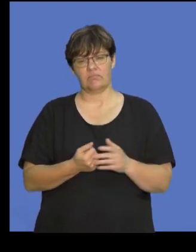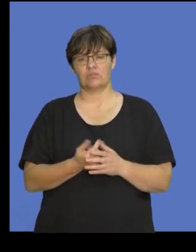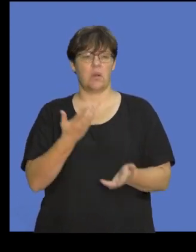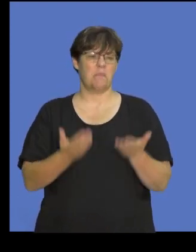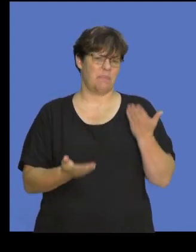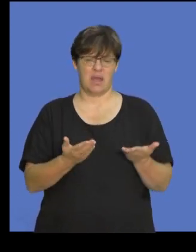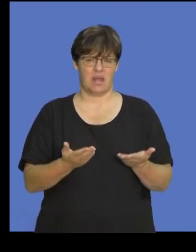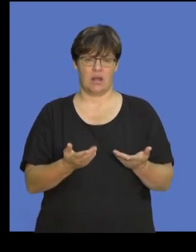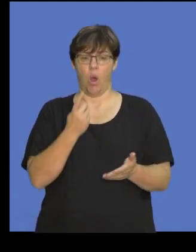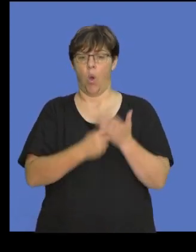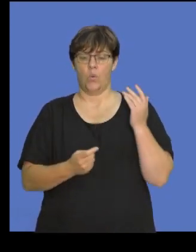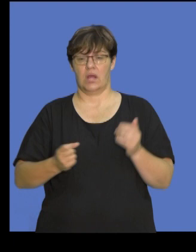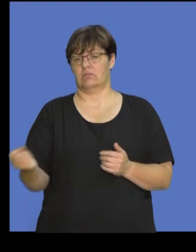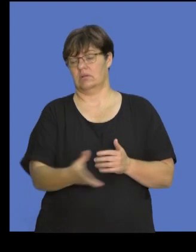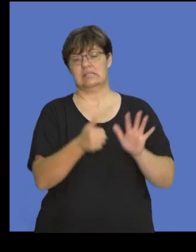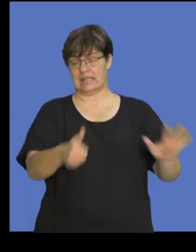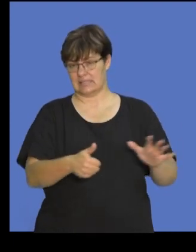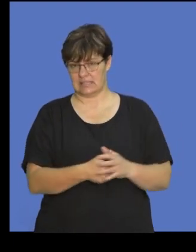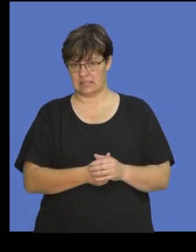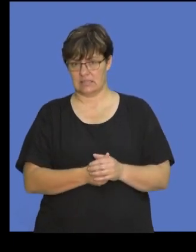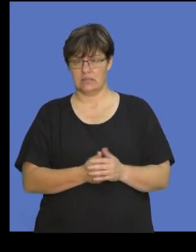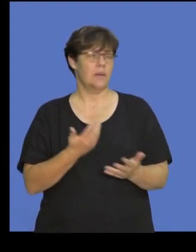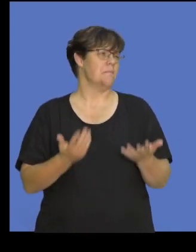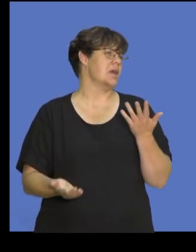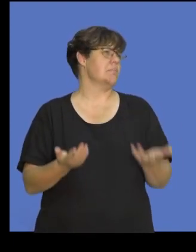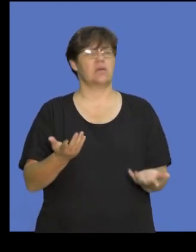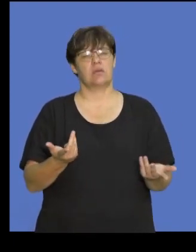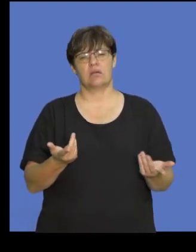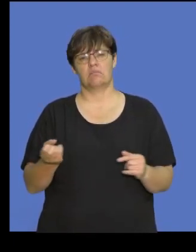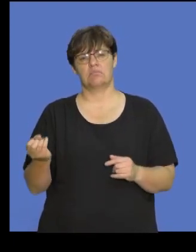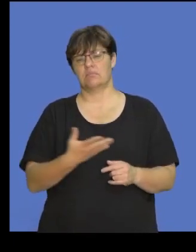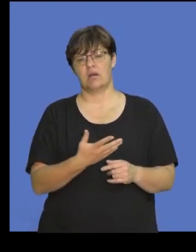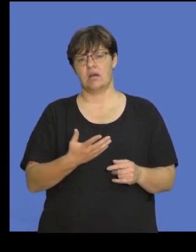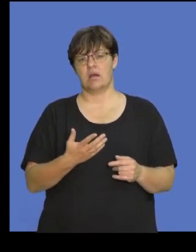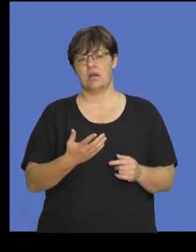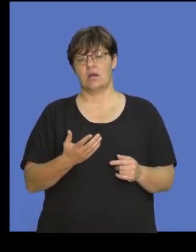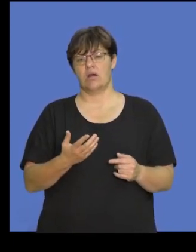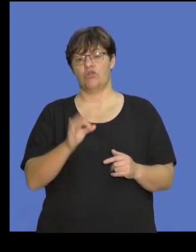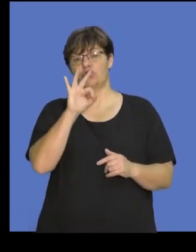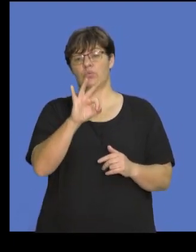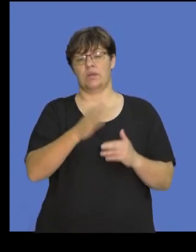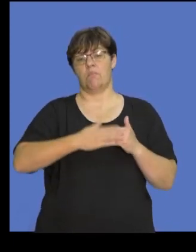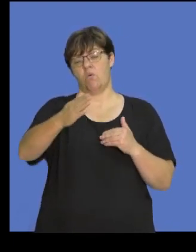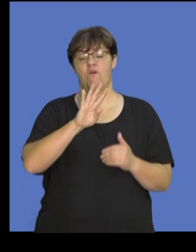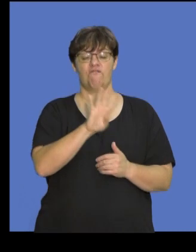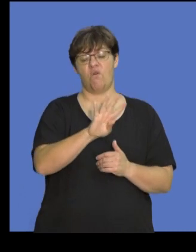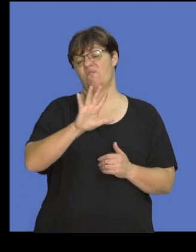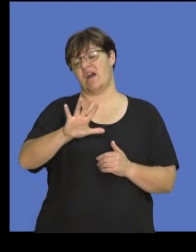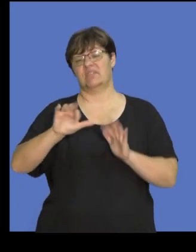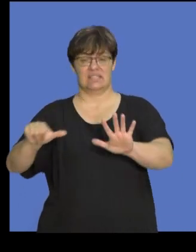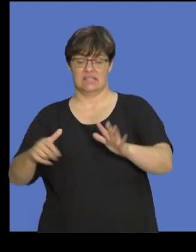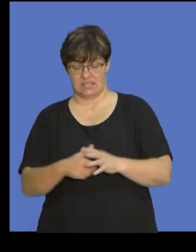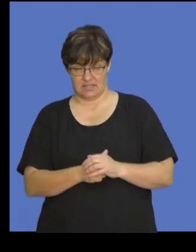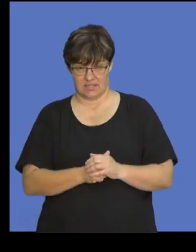possible. So maybe it's not that we just throw a 6. Maybe it's that we throw a number greater than 3. So it